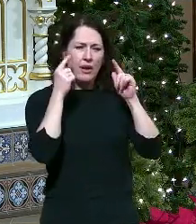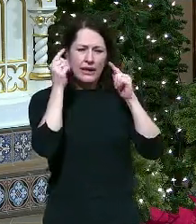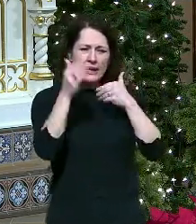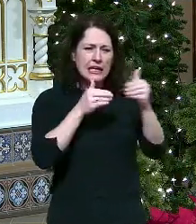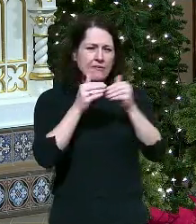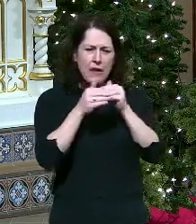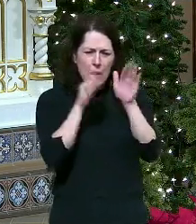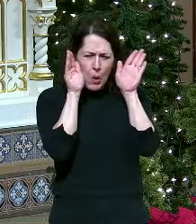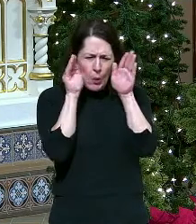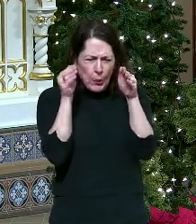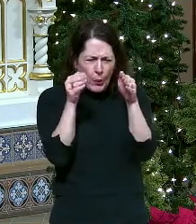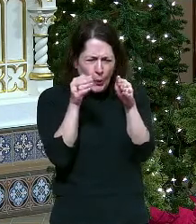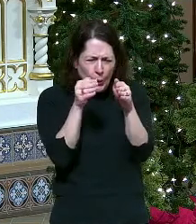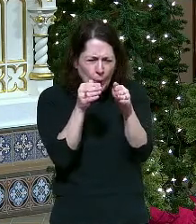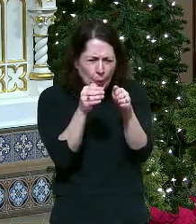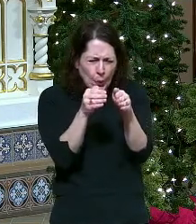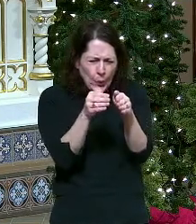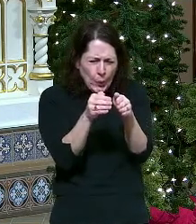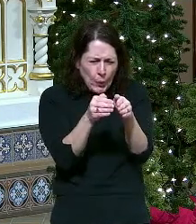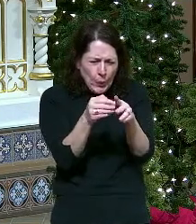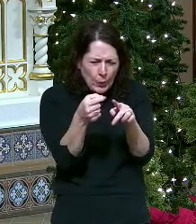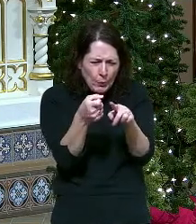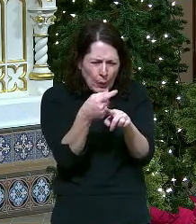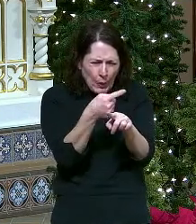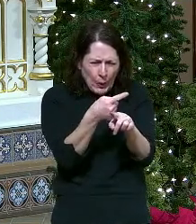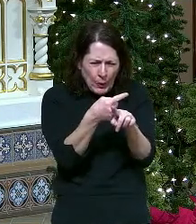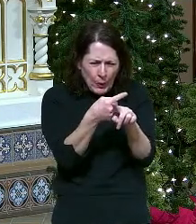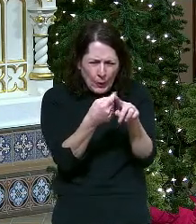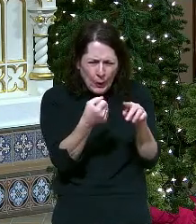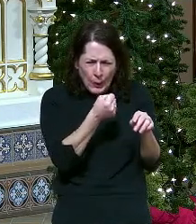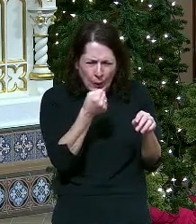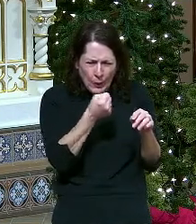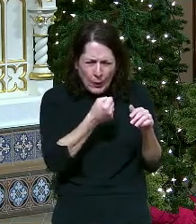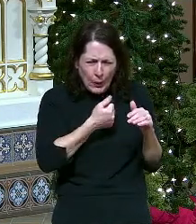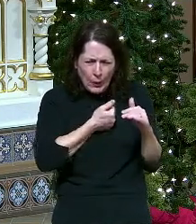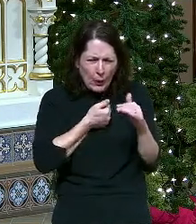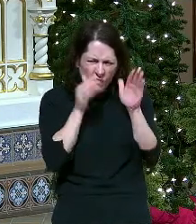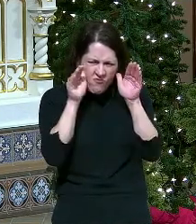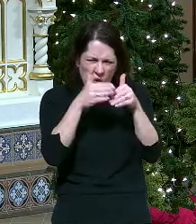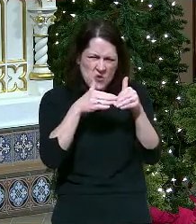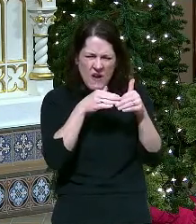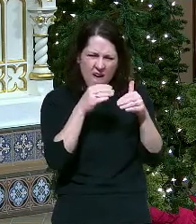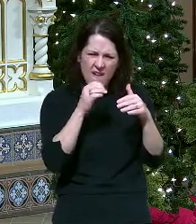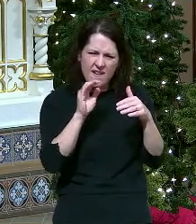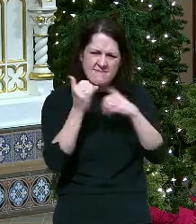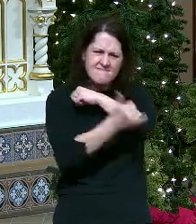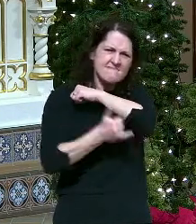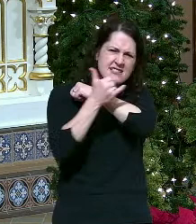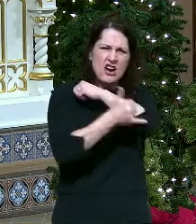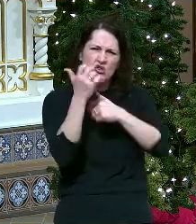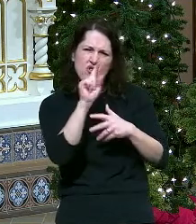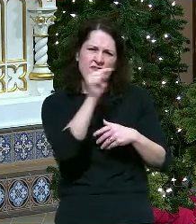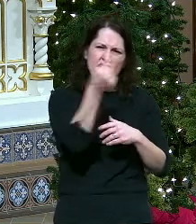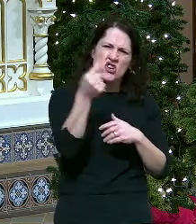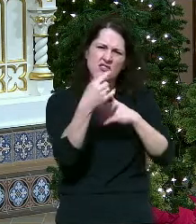myopic, extremist, resentful, and aggressive nationalism are on the